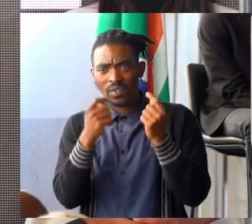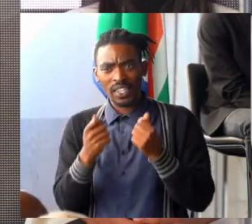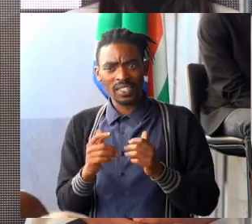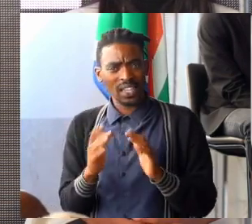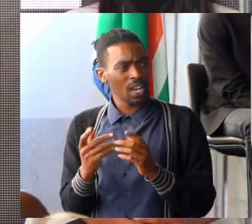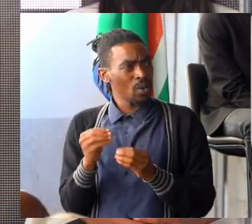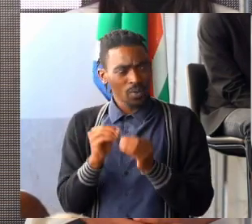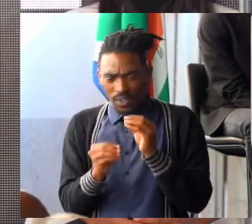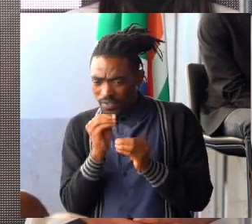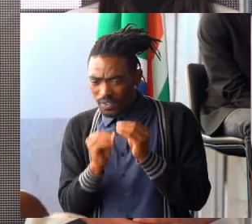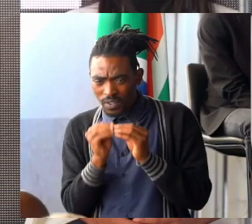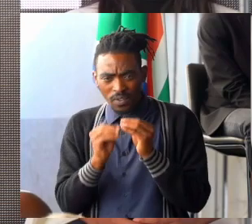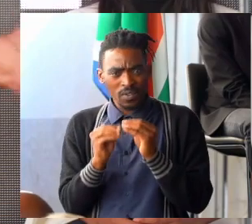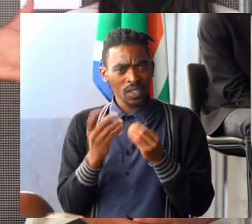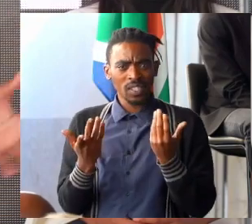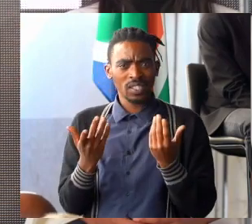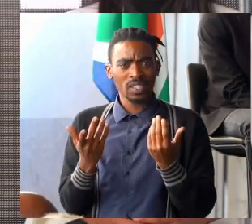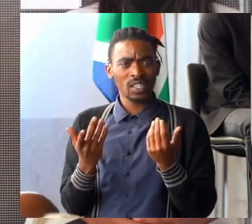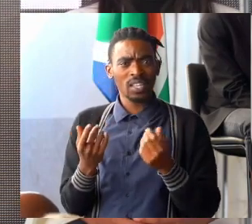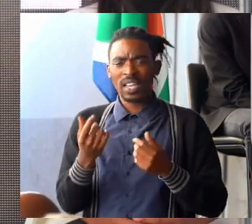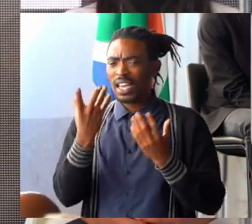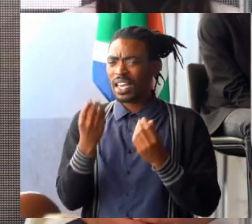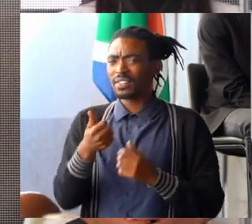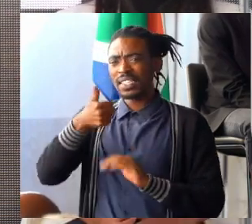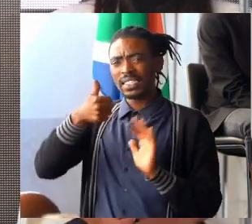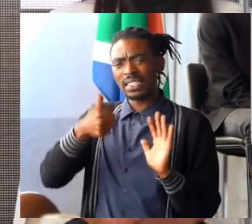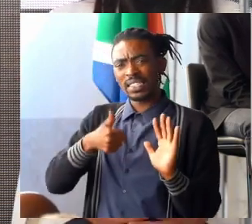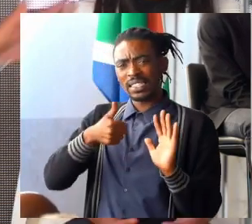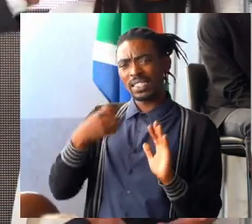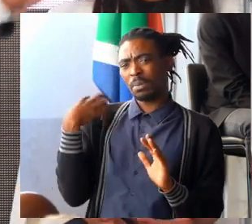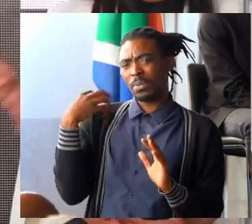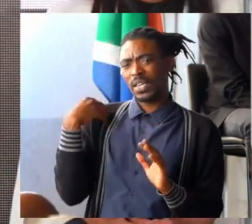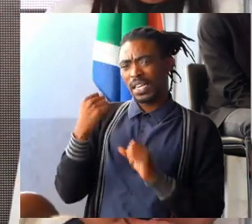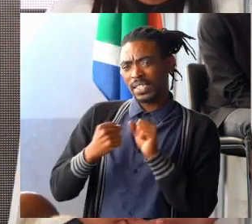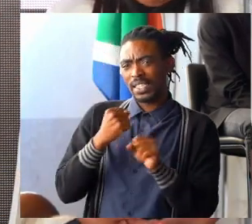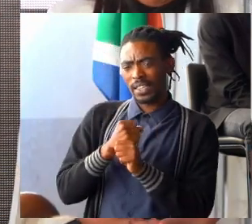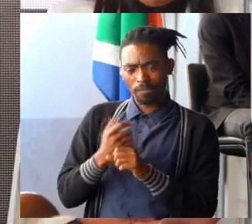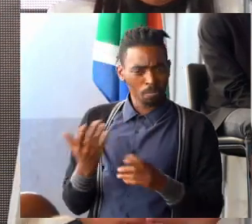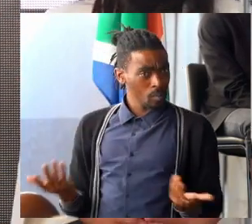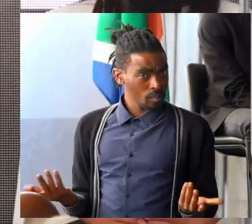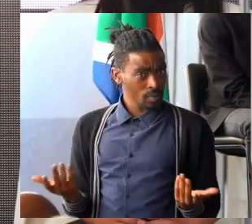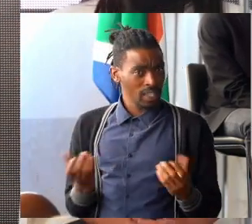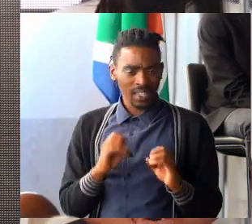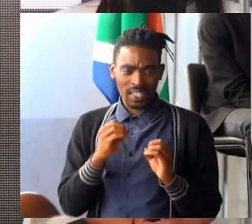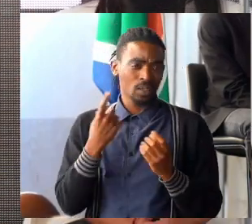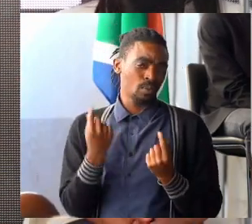that does not function, that has six mayors a year. There is nothing you can do.